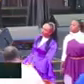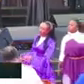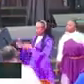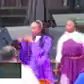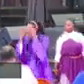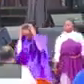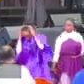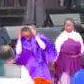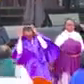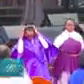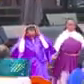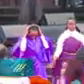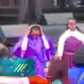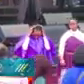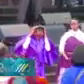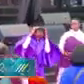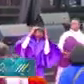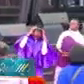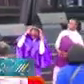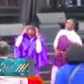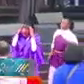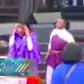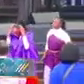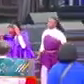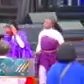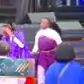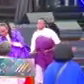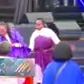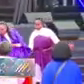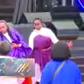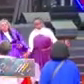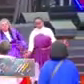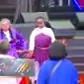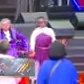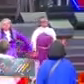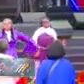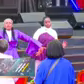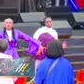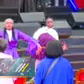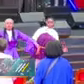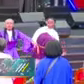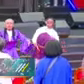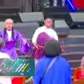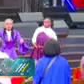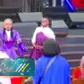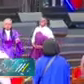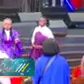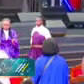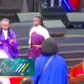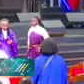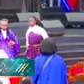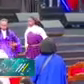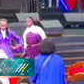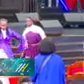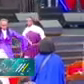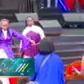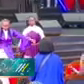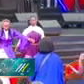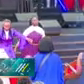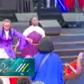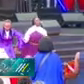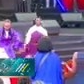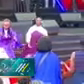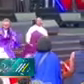father that is our declaration this this morning that you are more than enough we lift up our hearts our